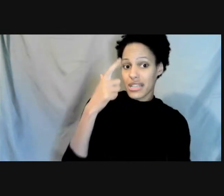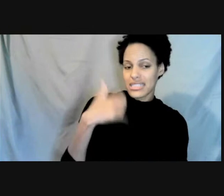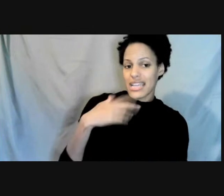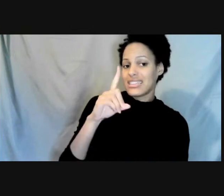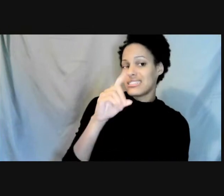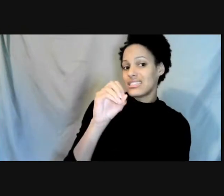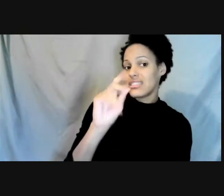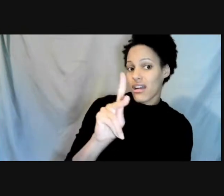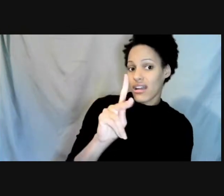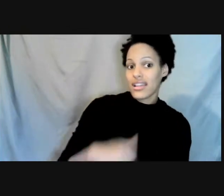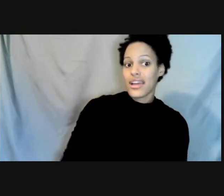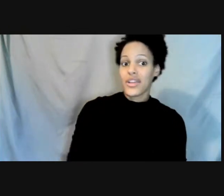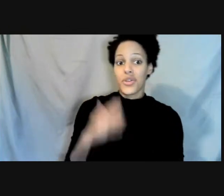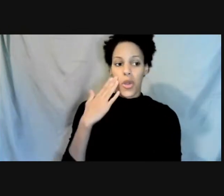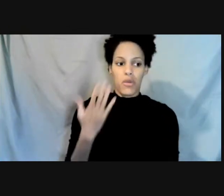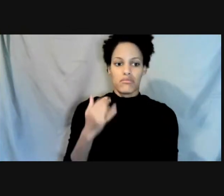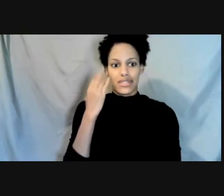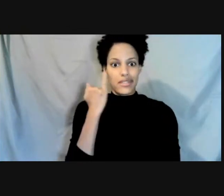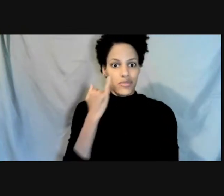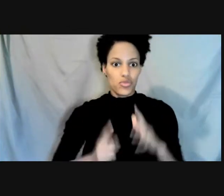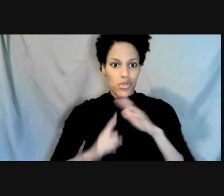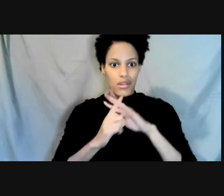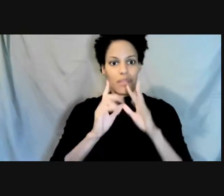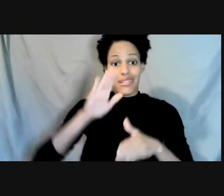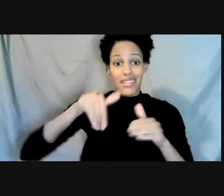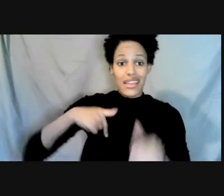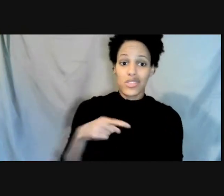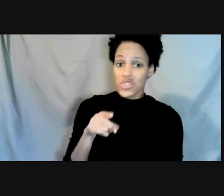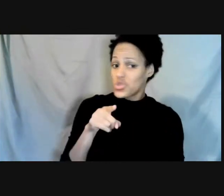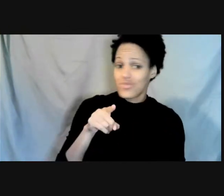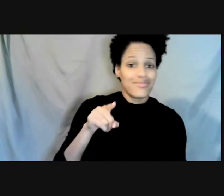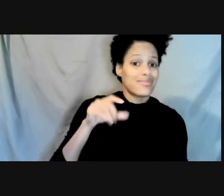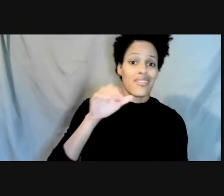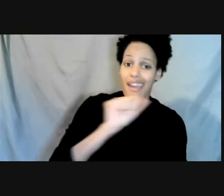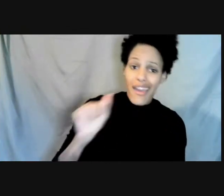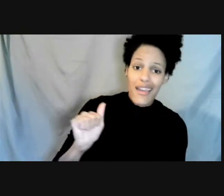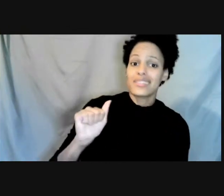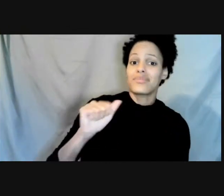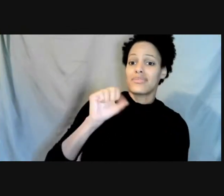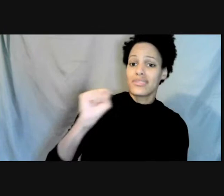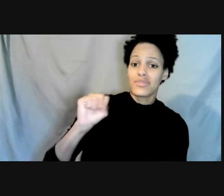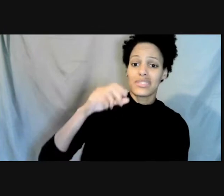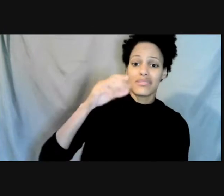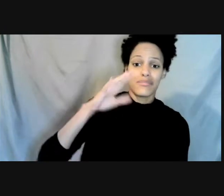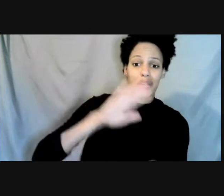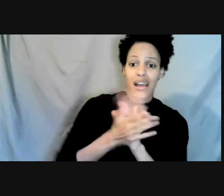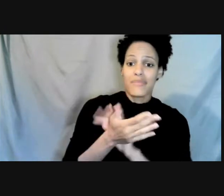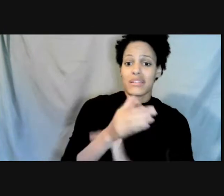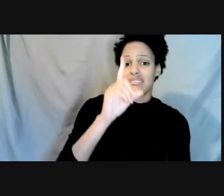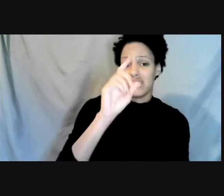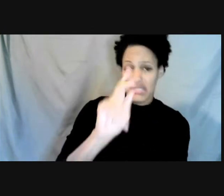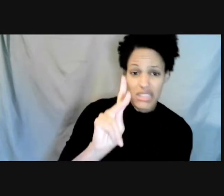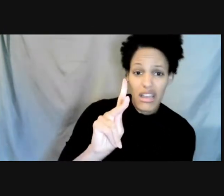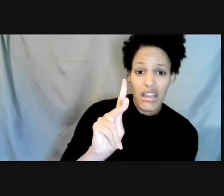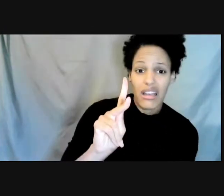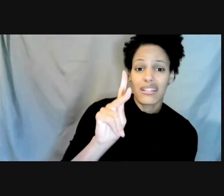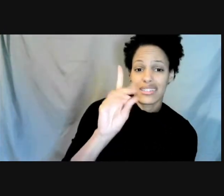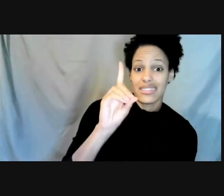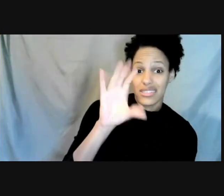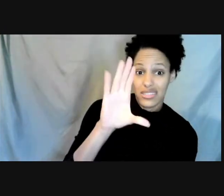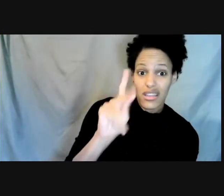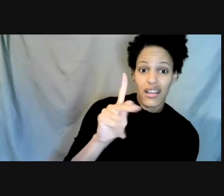ass was getting docked. You was late to the plane, getting docked. You was late to rehearsal too much, you getting docked. And the funny part